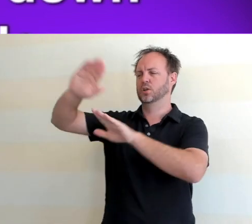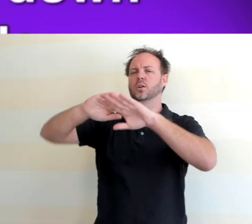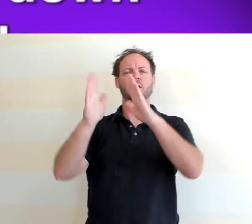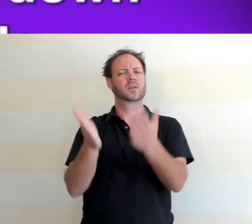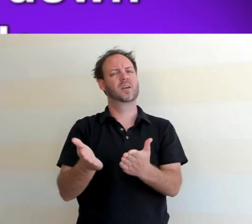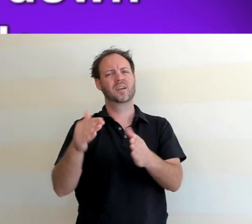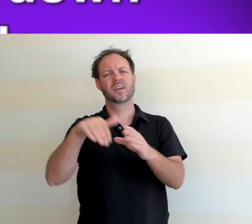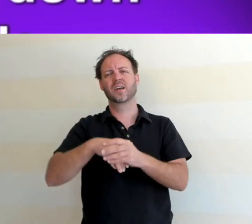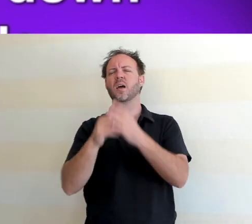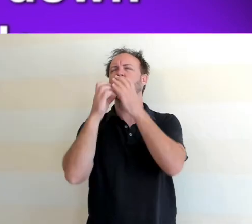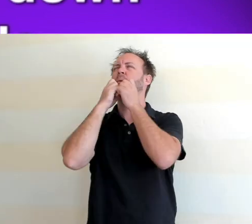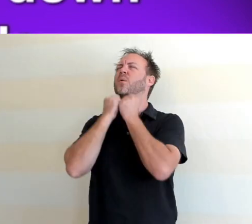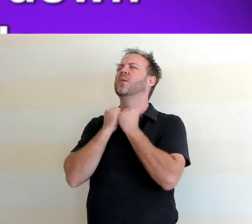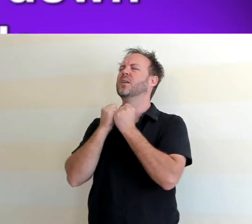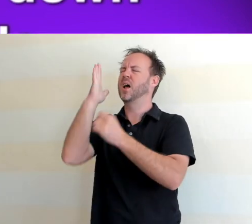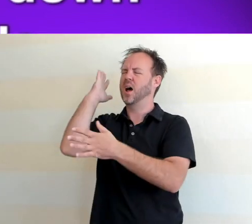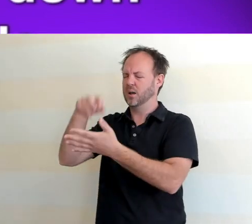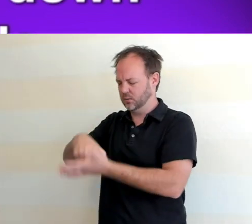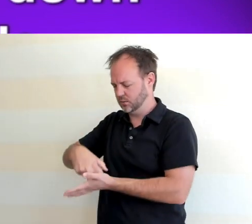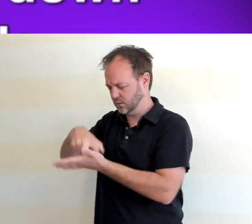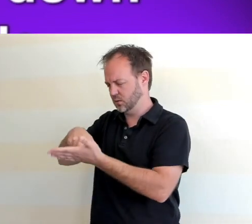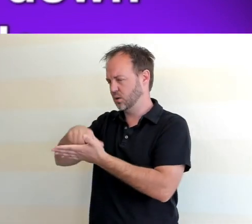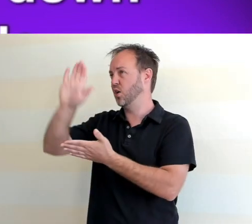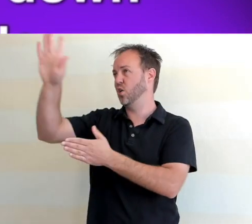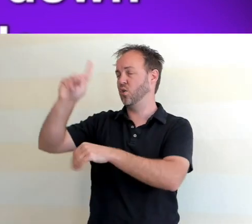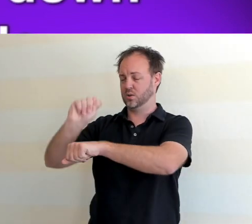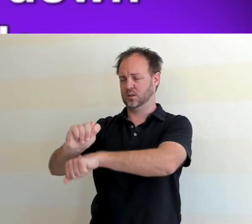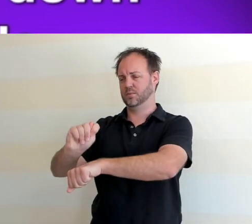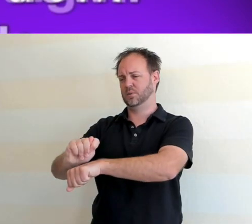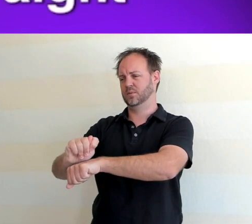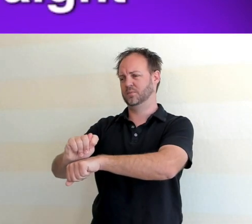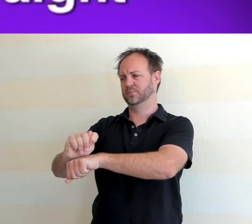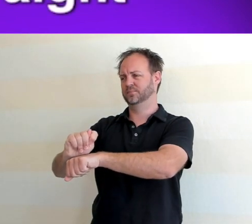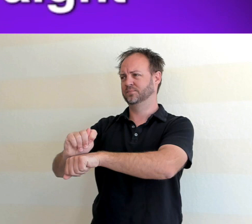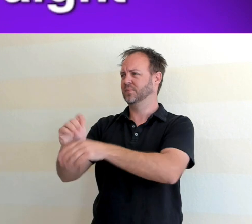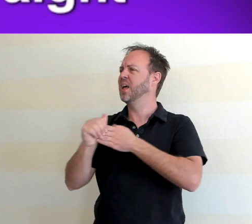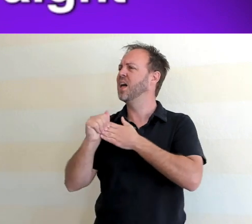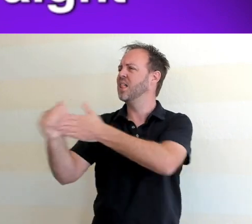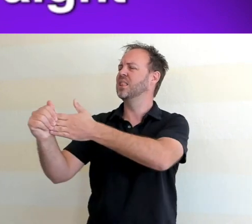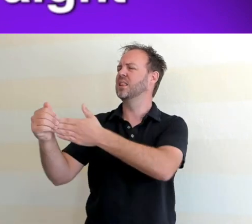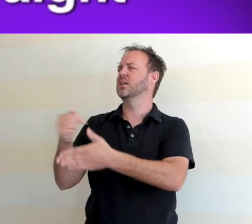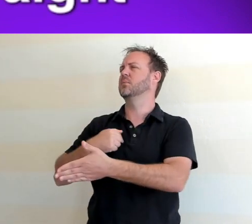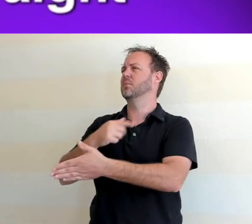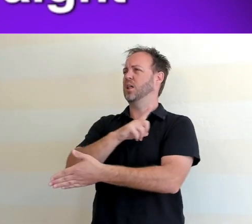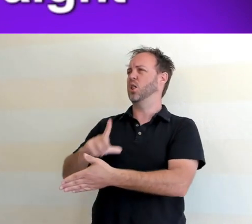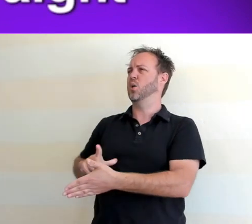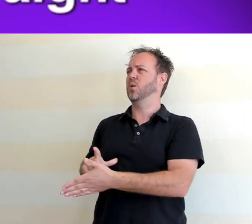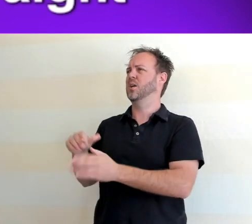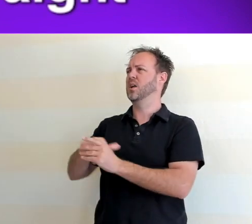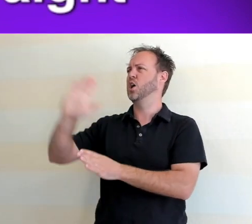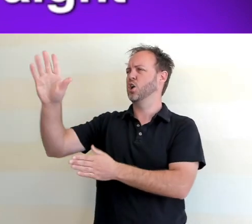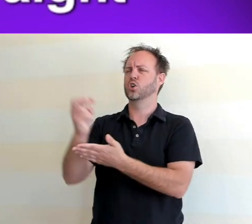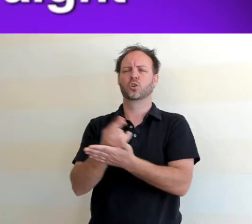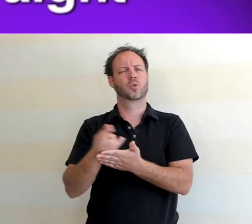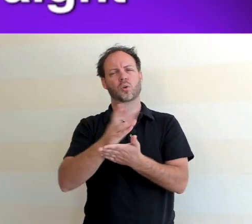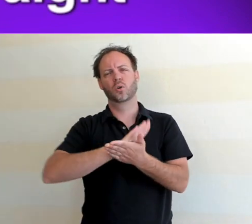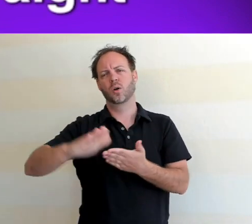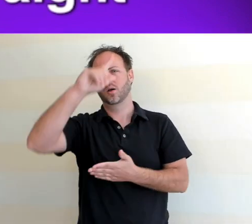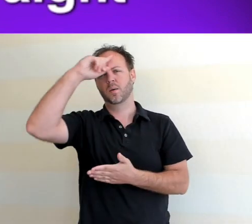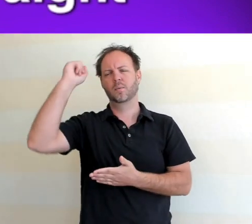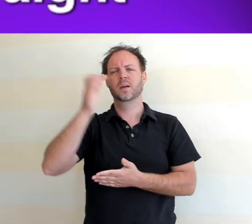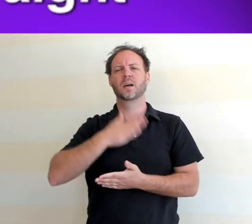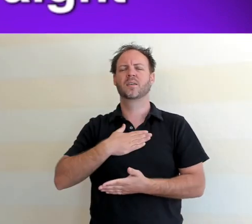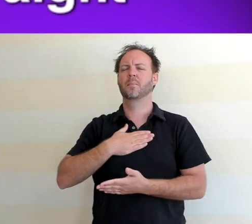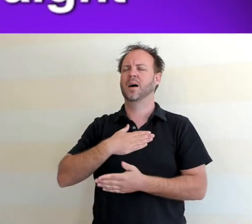house. In reverence, I will bow down towards your holy temple. Lead me, O Lord, in your